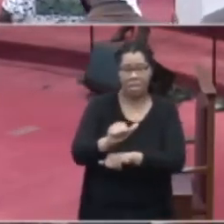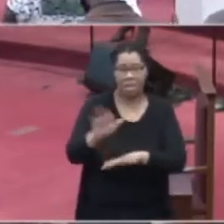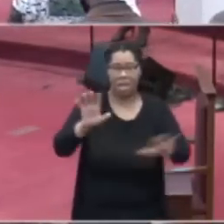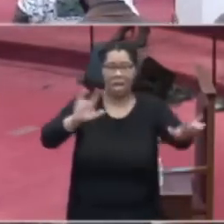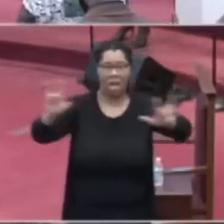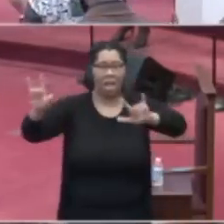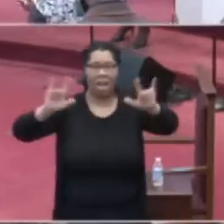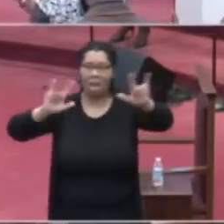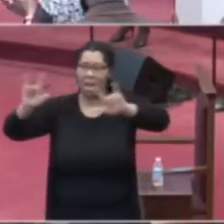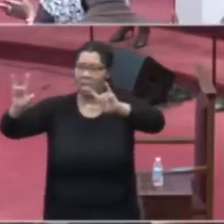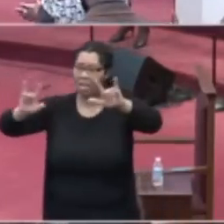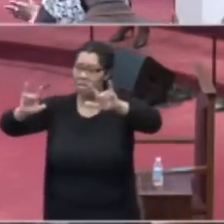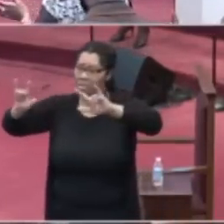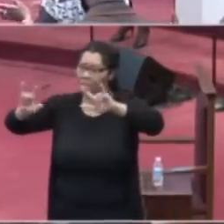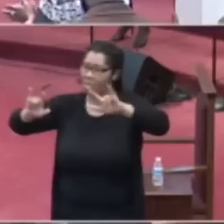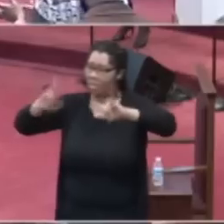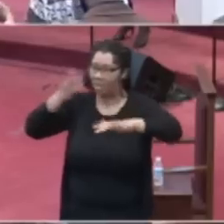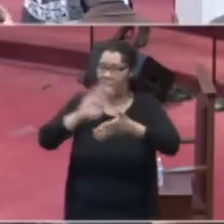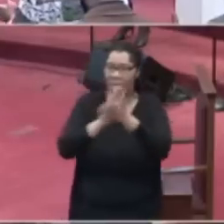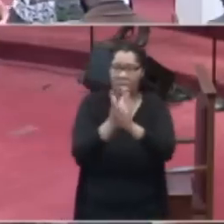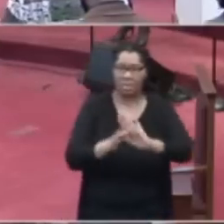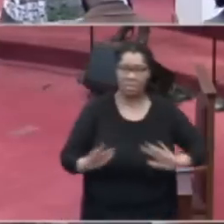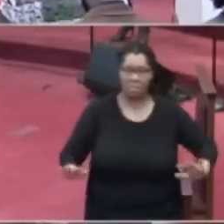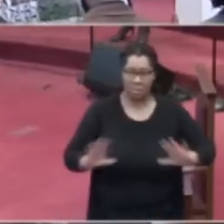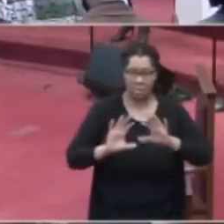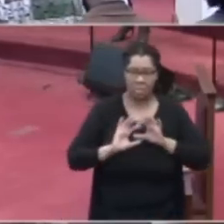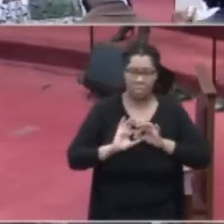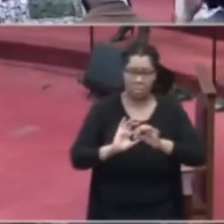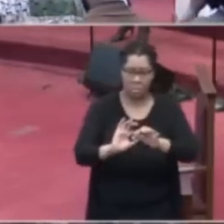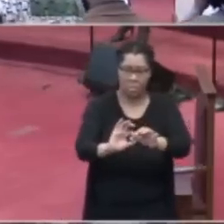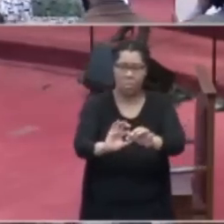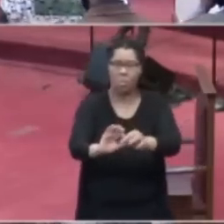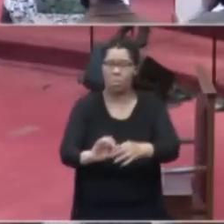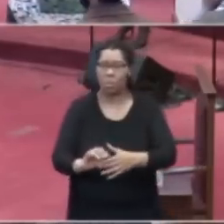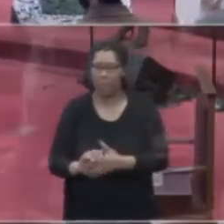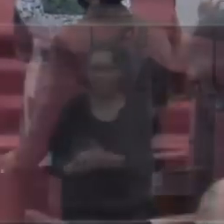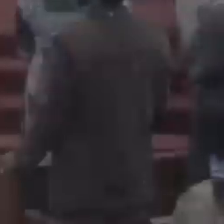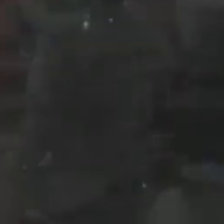Mount Ararat, I love you. May the peace of God be yours.